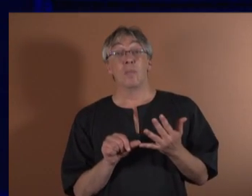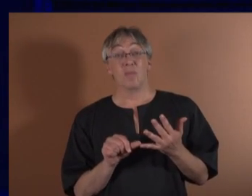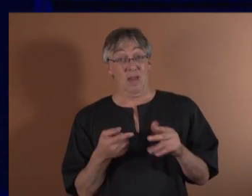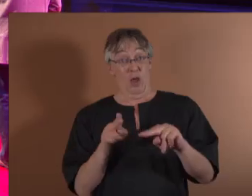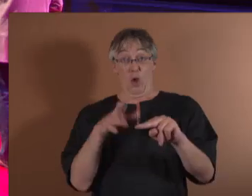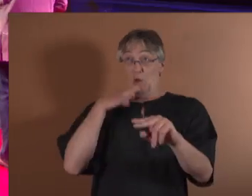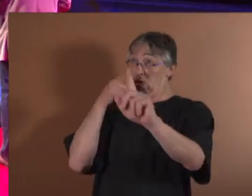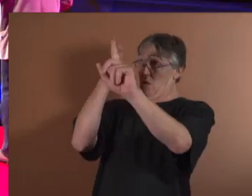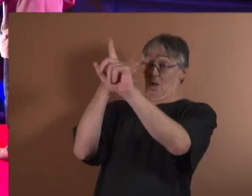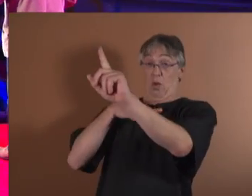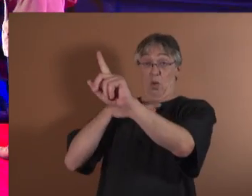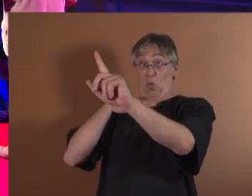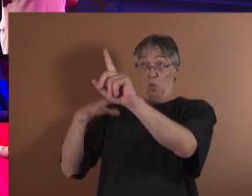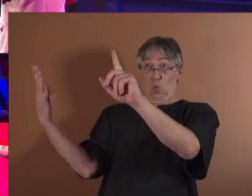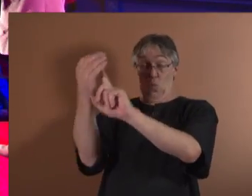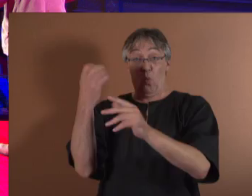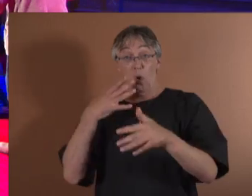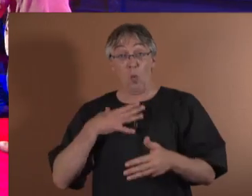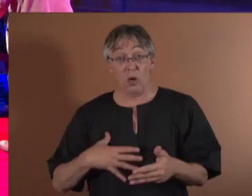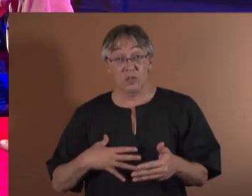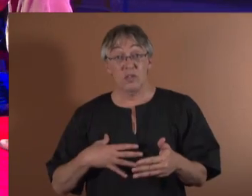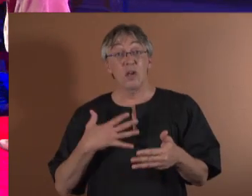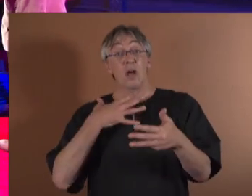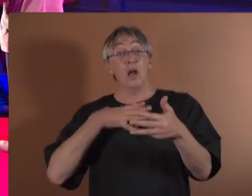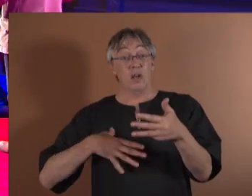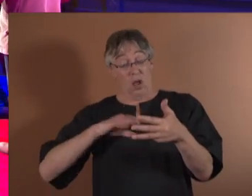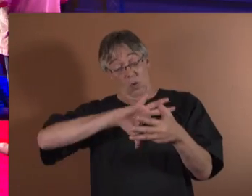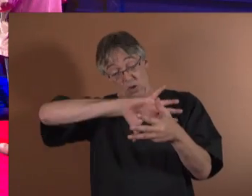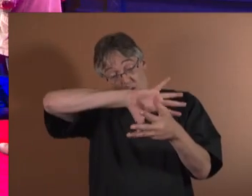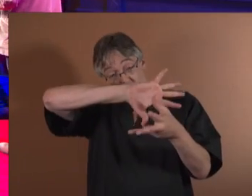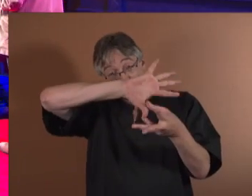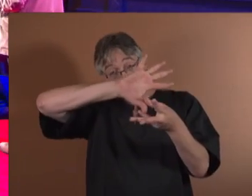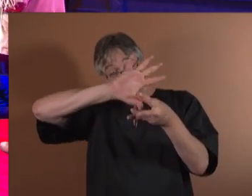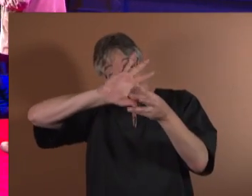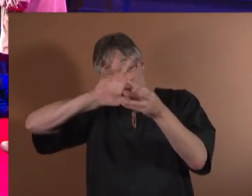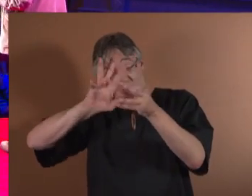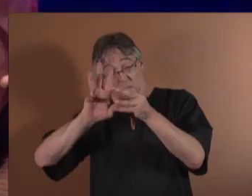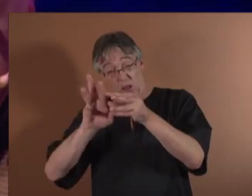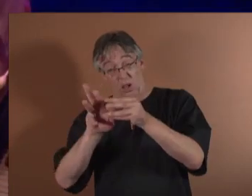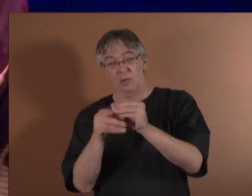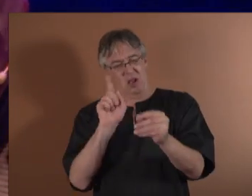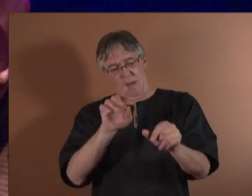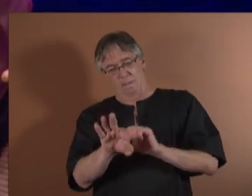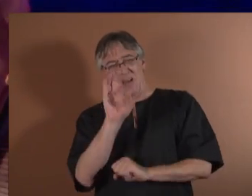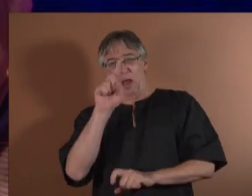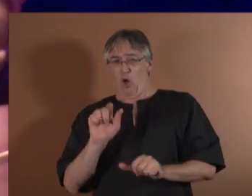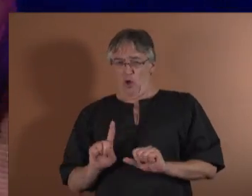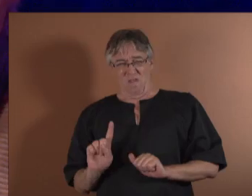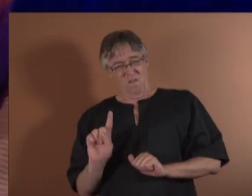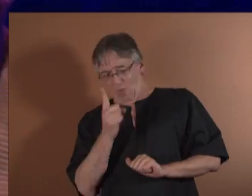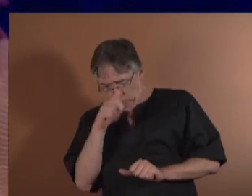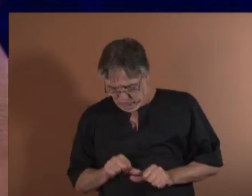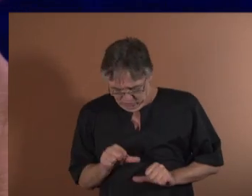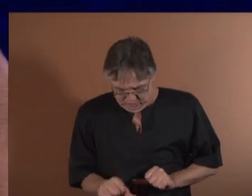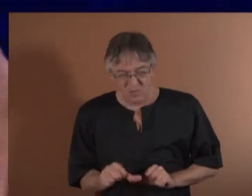happen, is you're going to take all that thinking and drill it right down into what's the very next thing that needs to happen to move this thing forward. What is